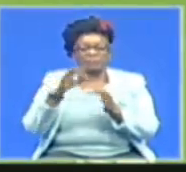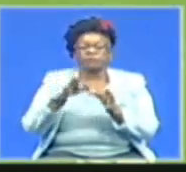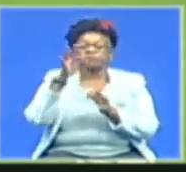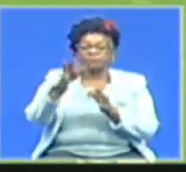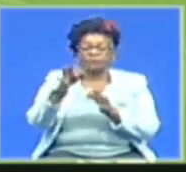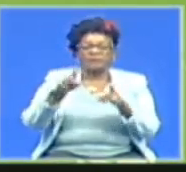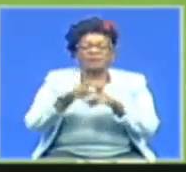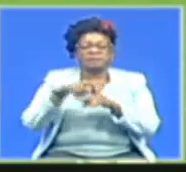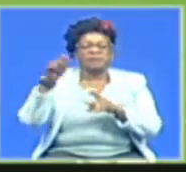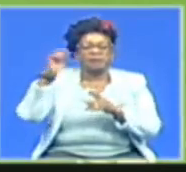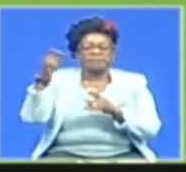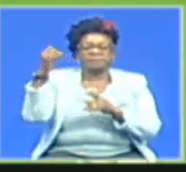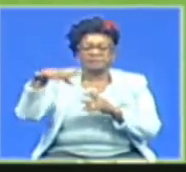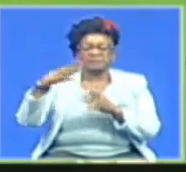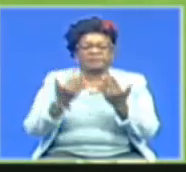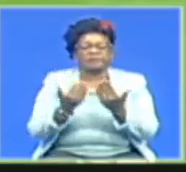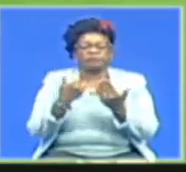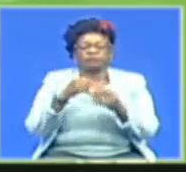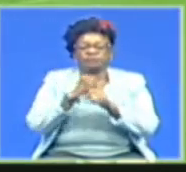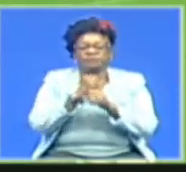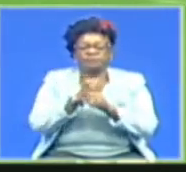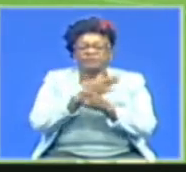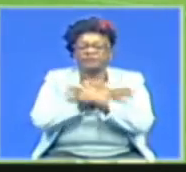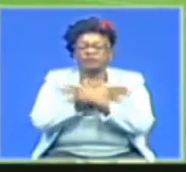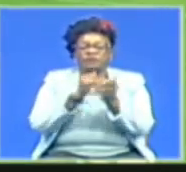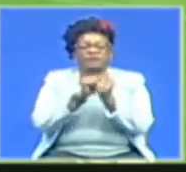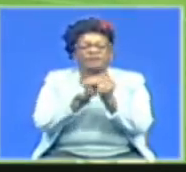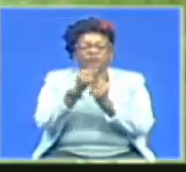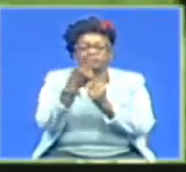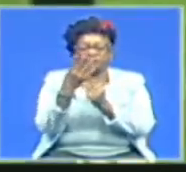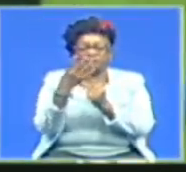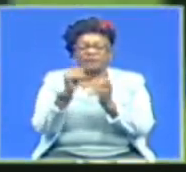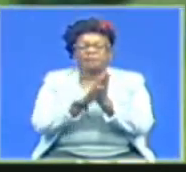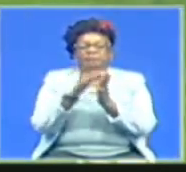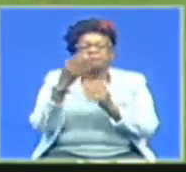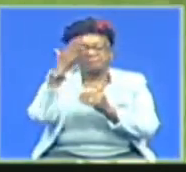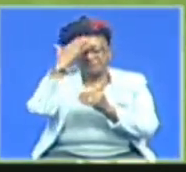as Harambee Stars are poised to play friendlies on Friday 25th and Monday 28th.